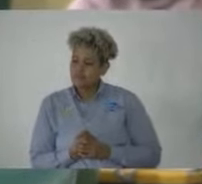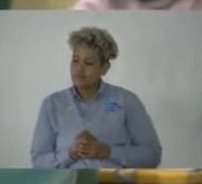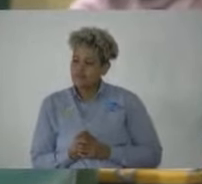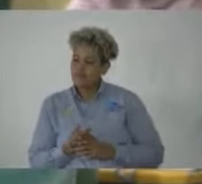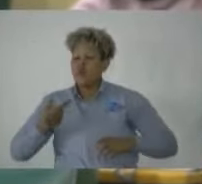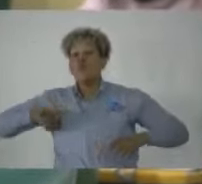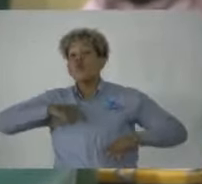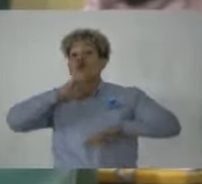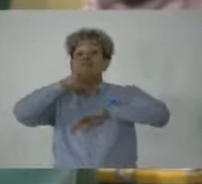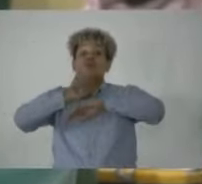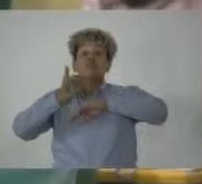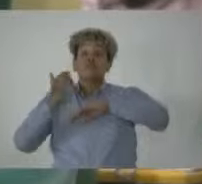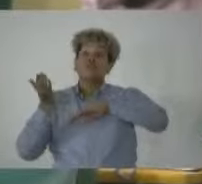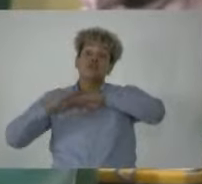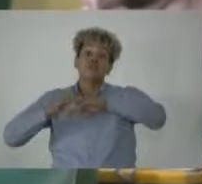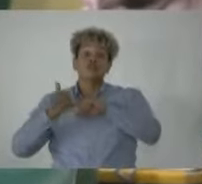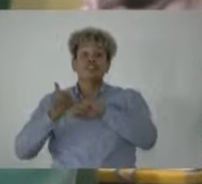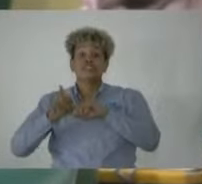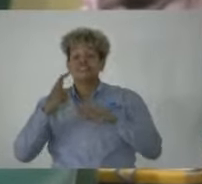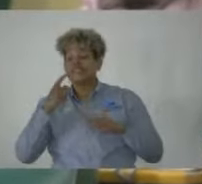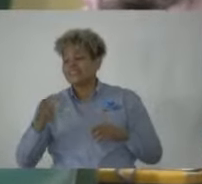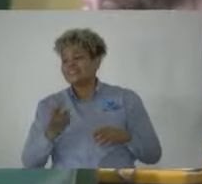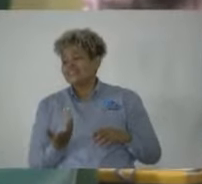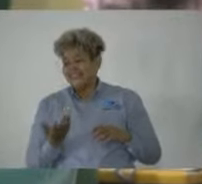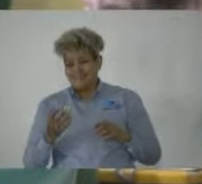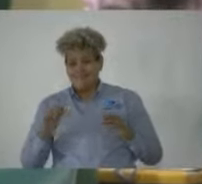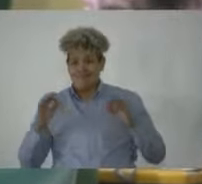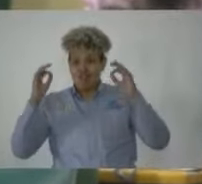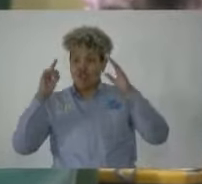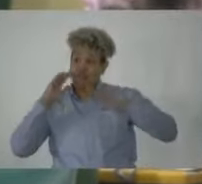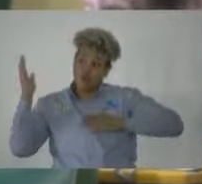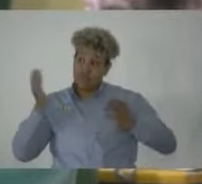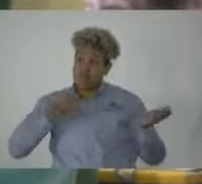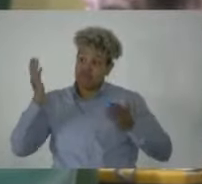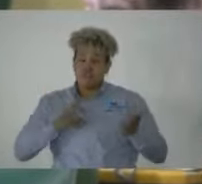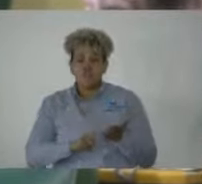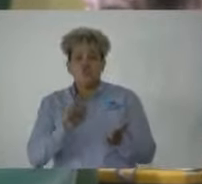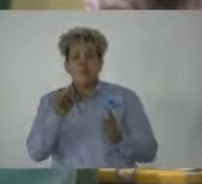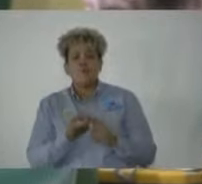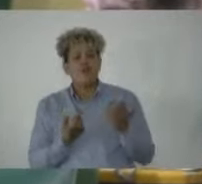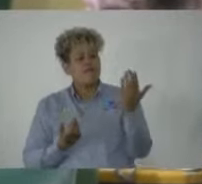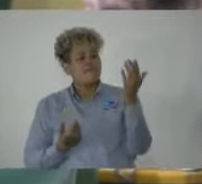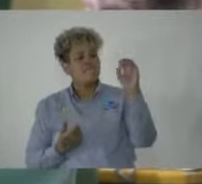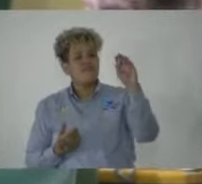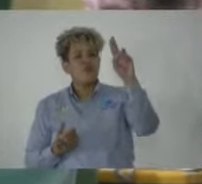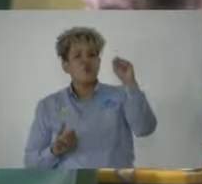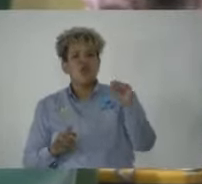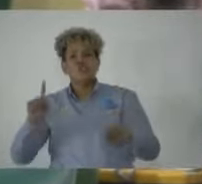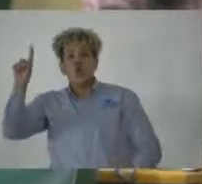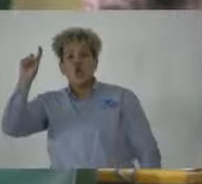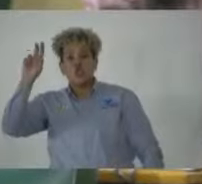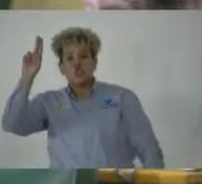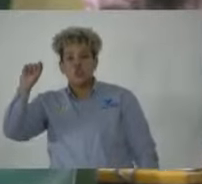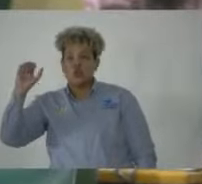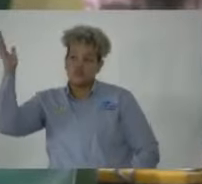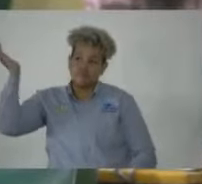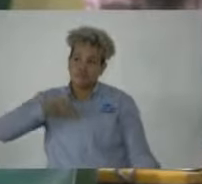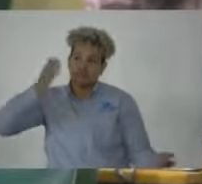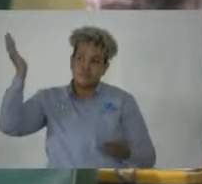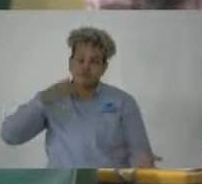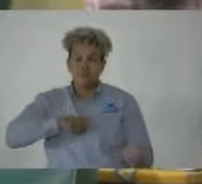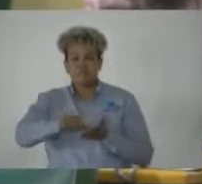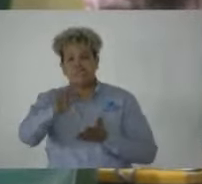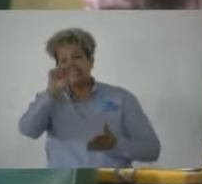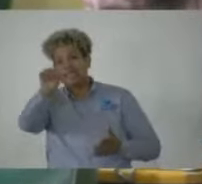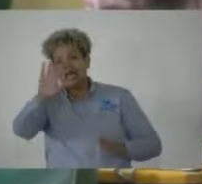We are increasing the de minimis threshold on importation, doubling it from $50 to $100.